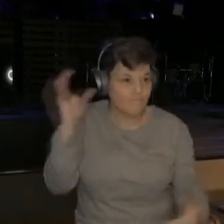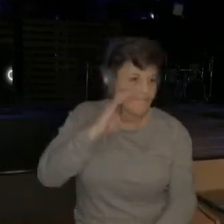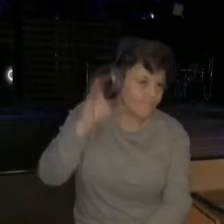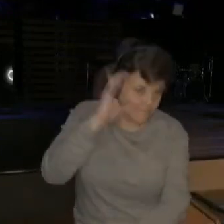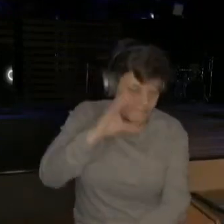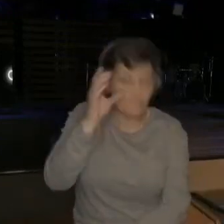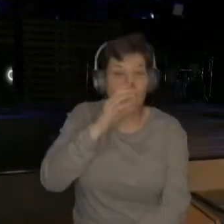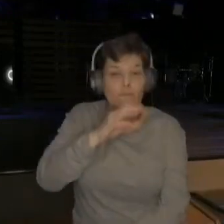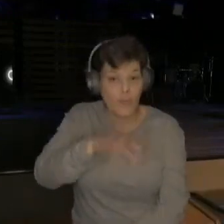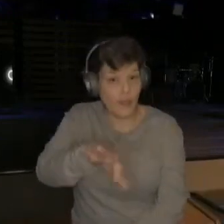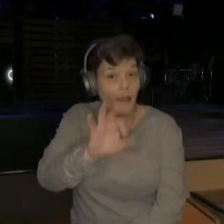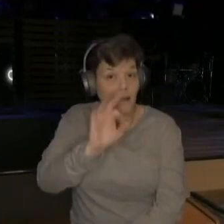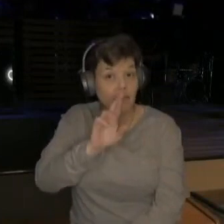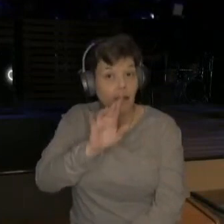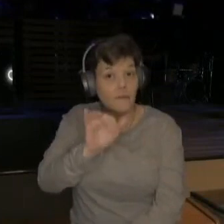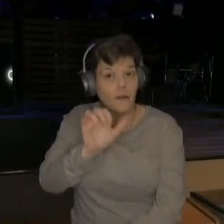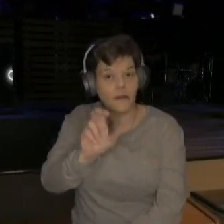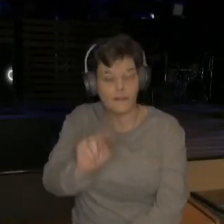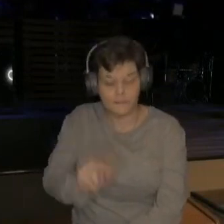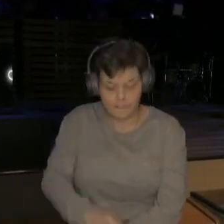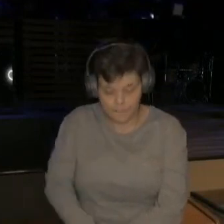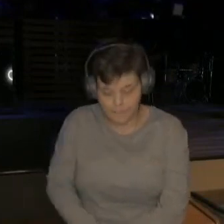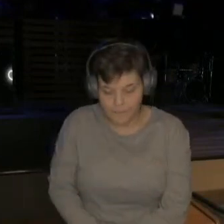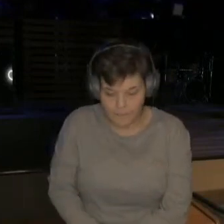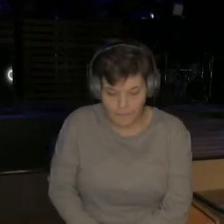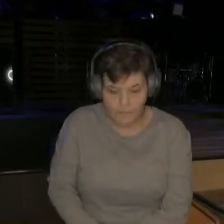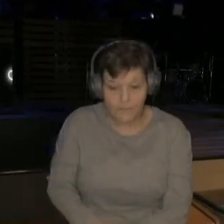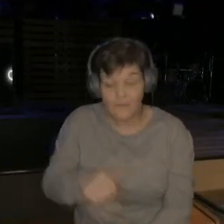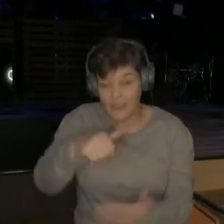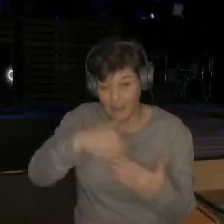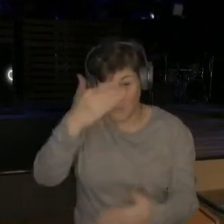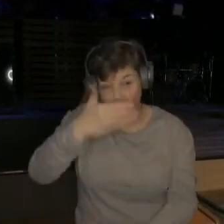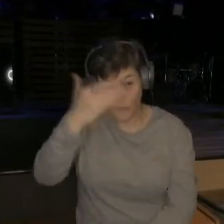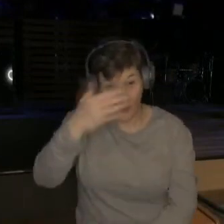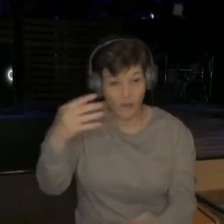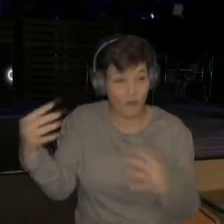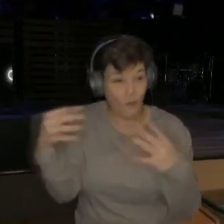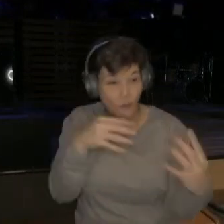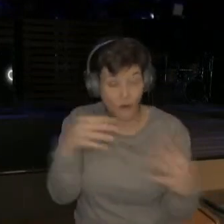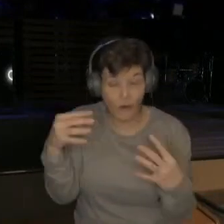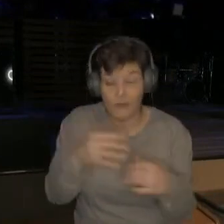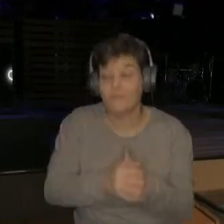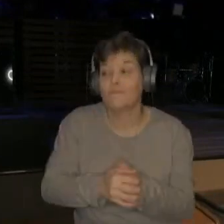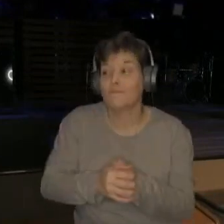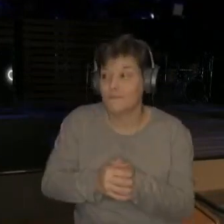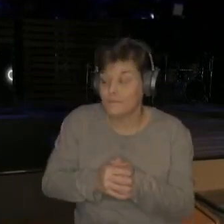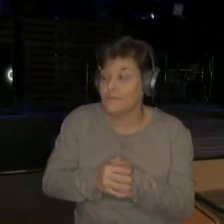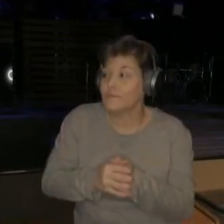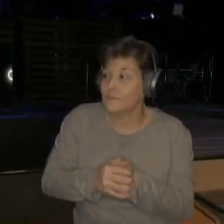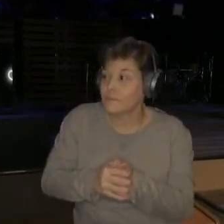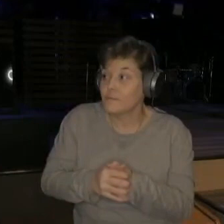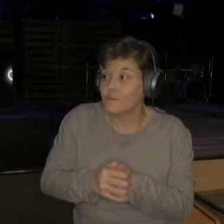He was near the battlefront, and they began a tactical retreat to bring him home safely.